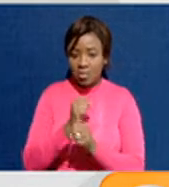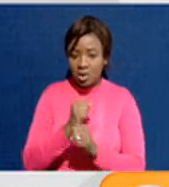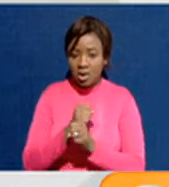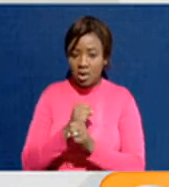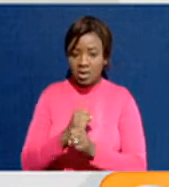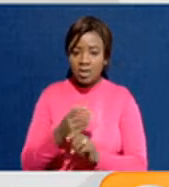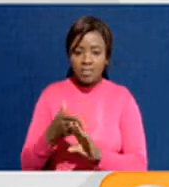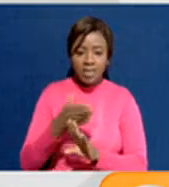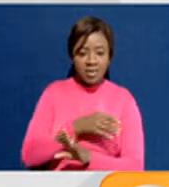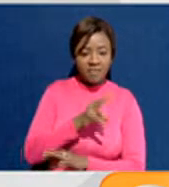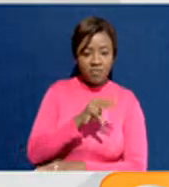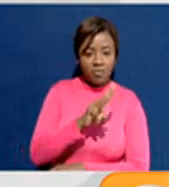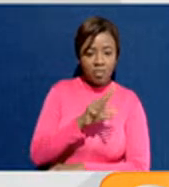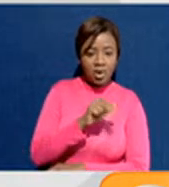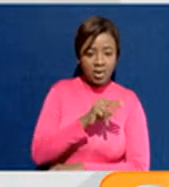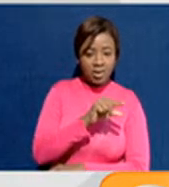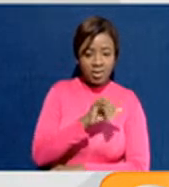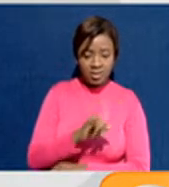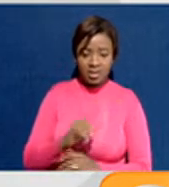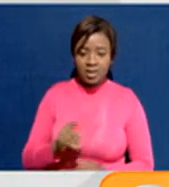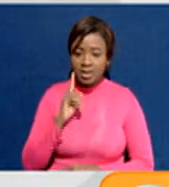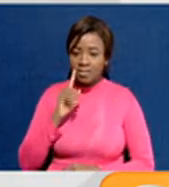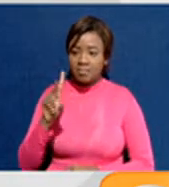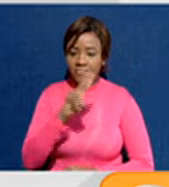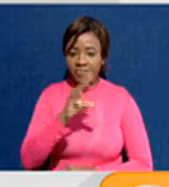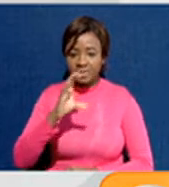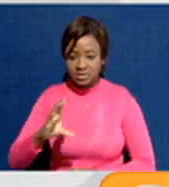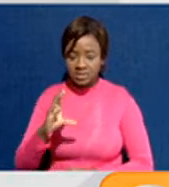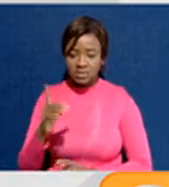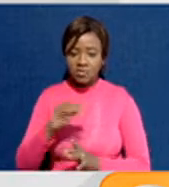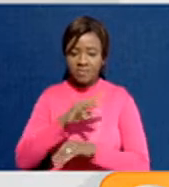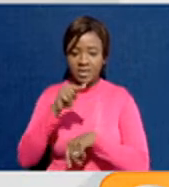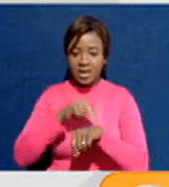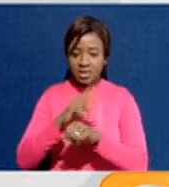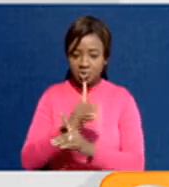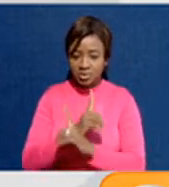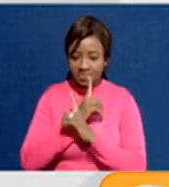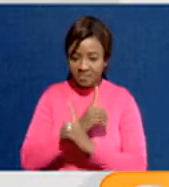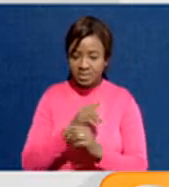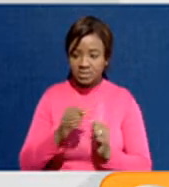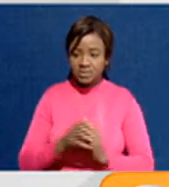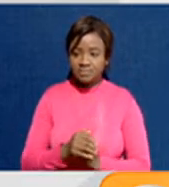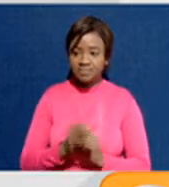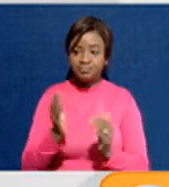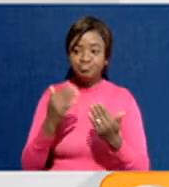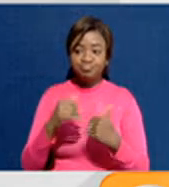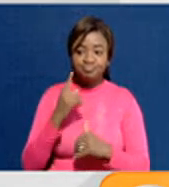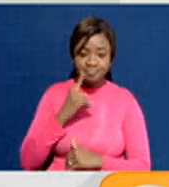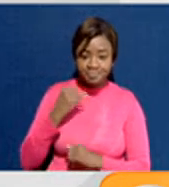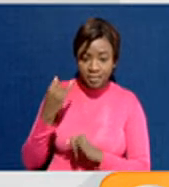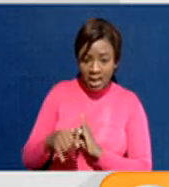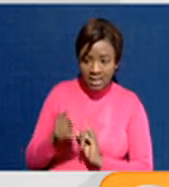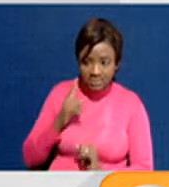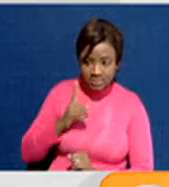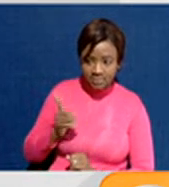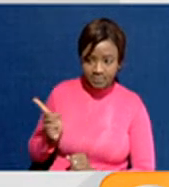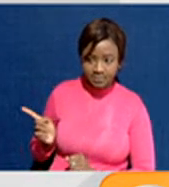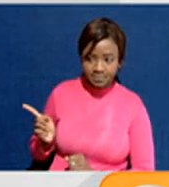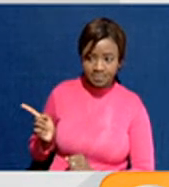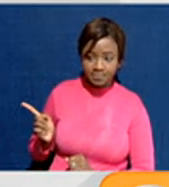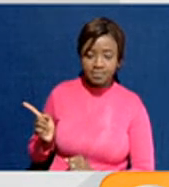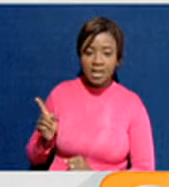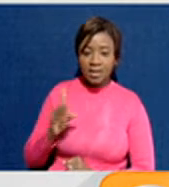Mwangi as the Vice Chancellor of the National Defense University. Major General David Tarus was appointed the Deputy Commander, Kenya